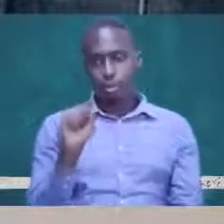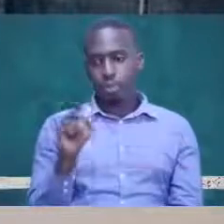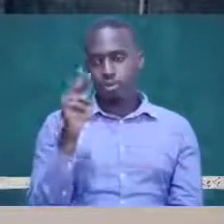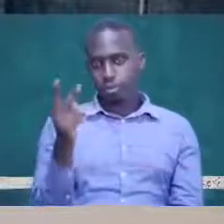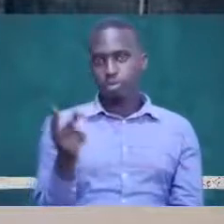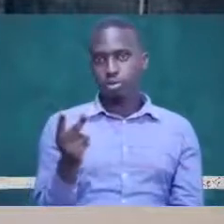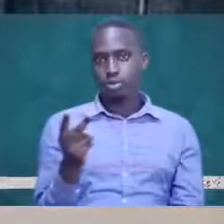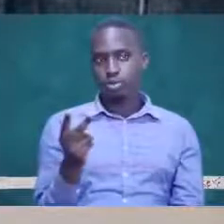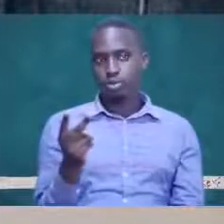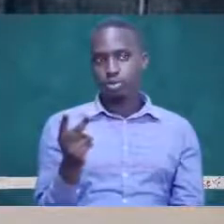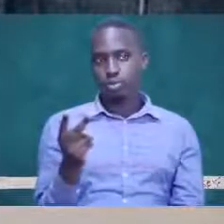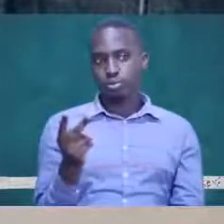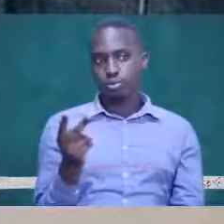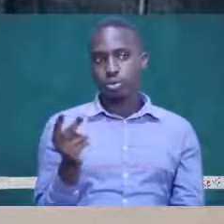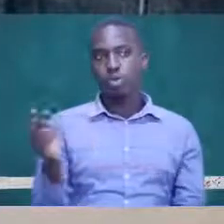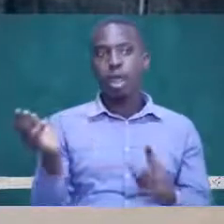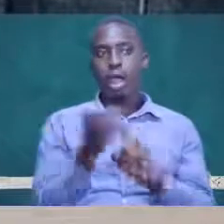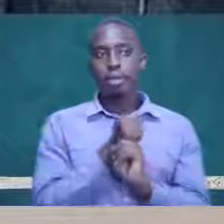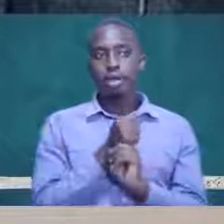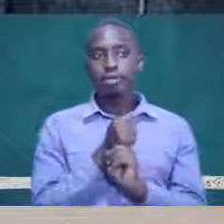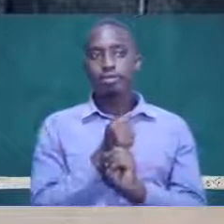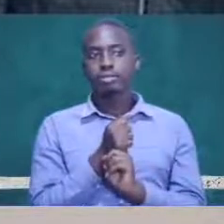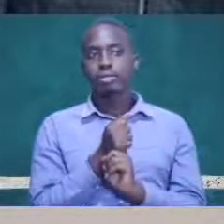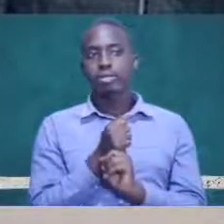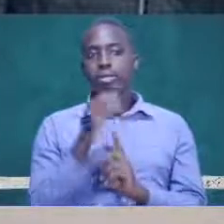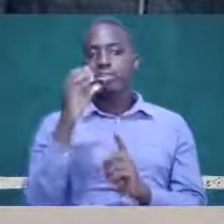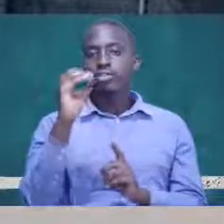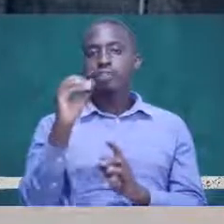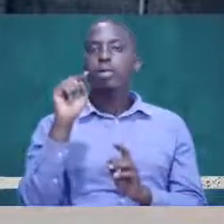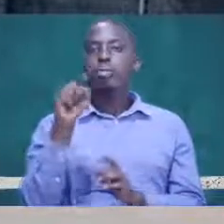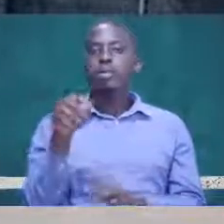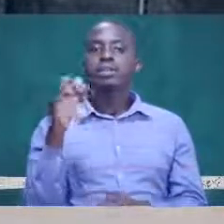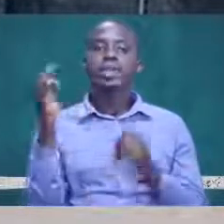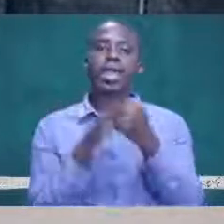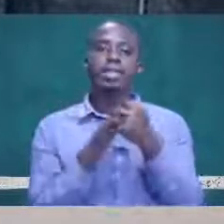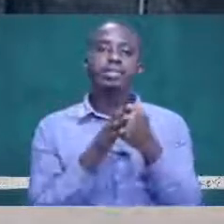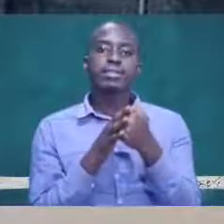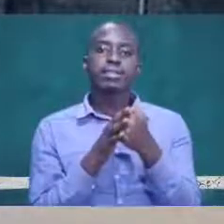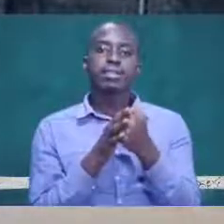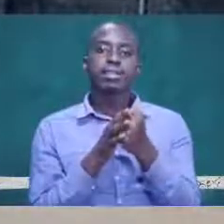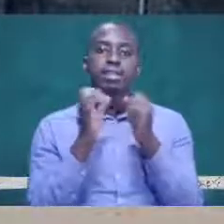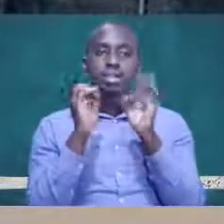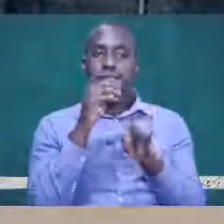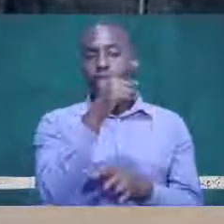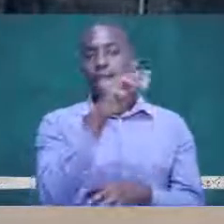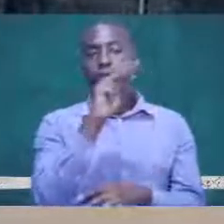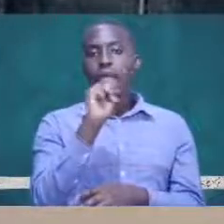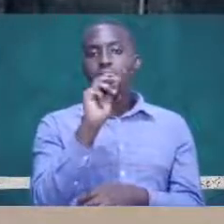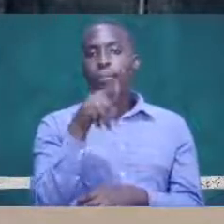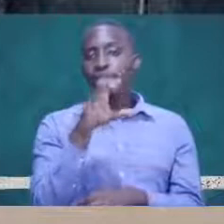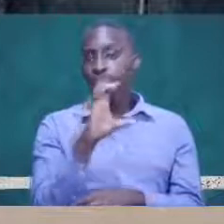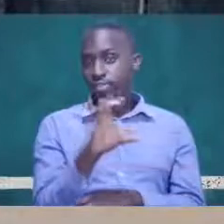minus 0.2, we shall get 0.8. Now, our marginal propensity to